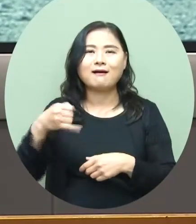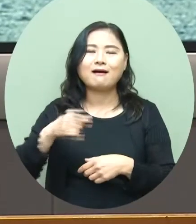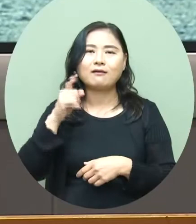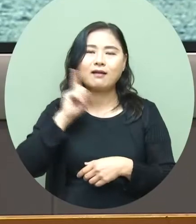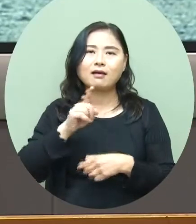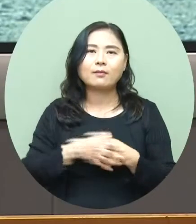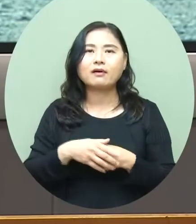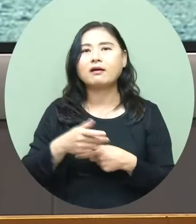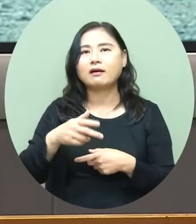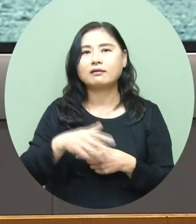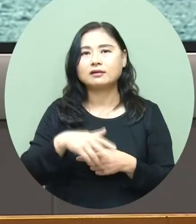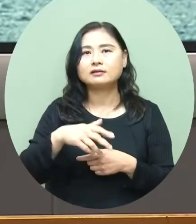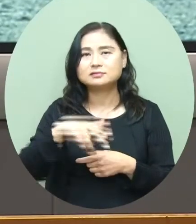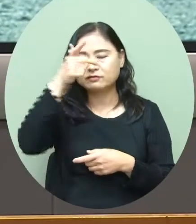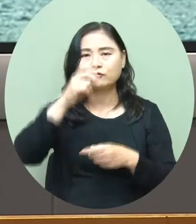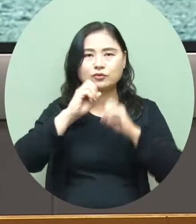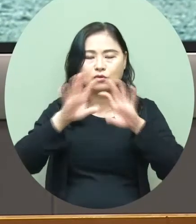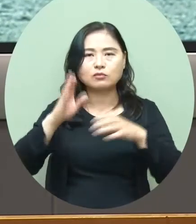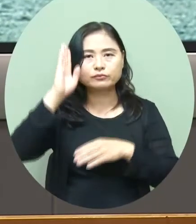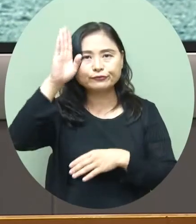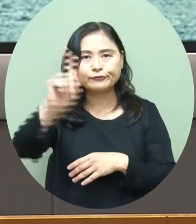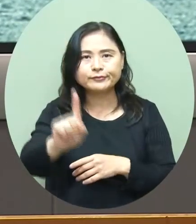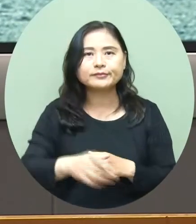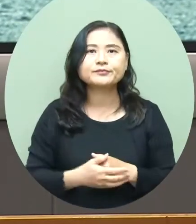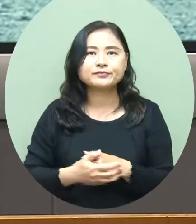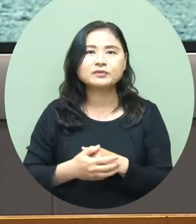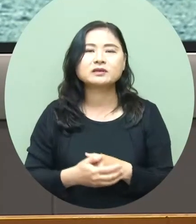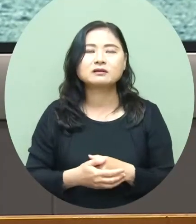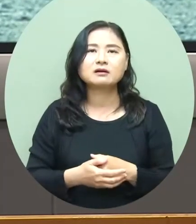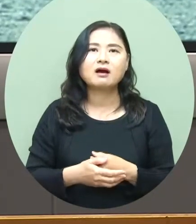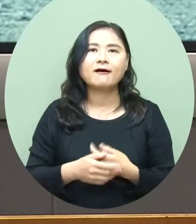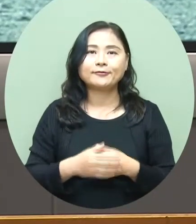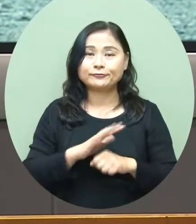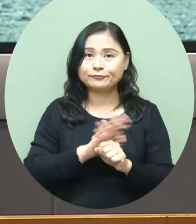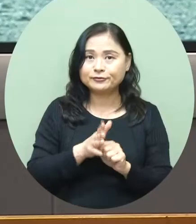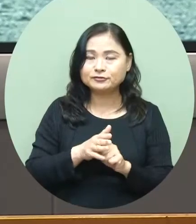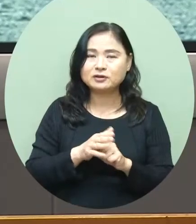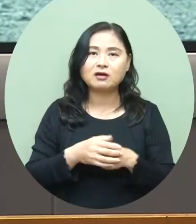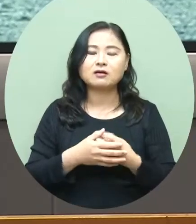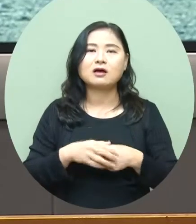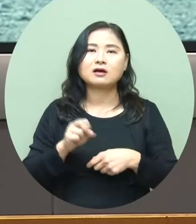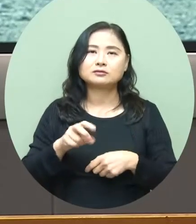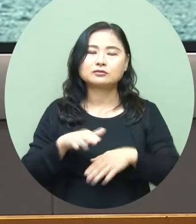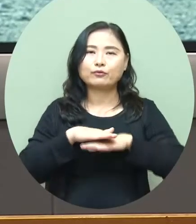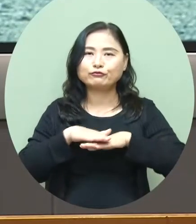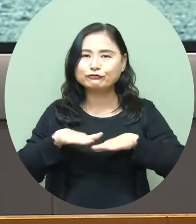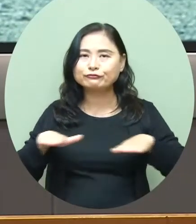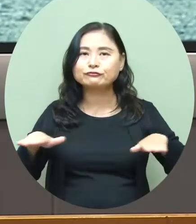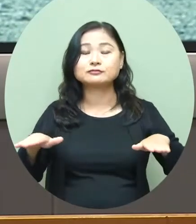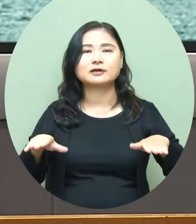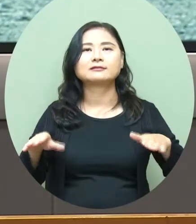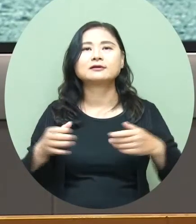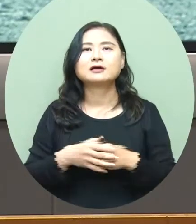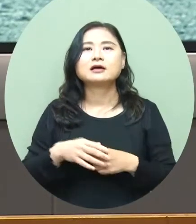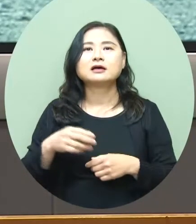as the Chief Executive mentioned, in the coming week, the government will announce more details as long as there is no rebounding